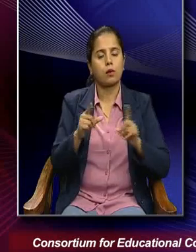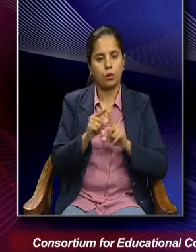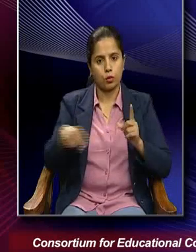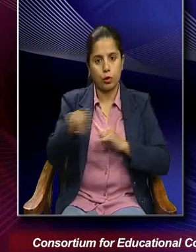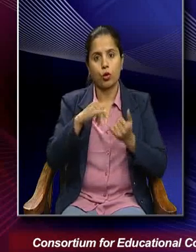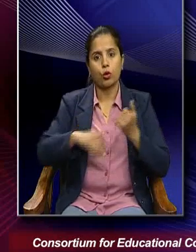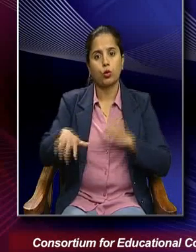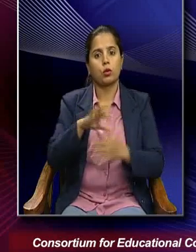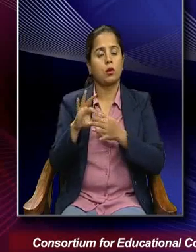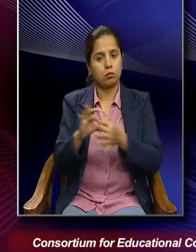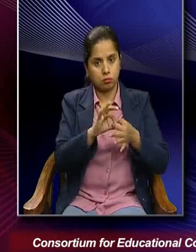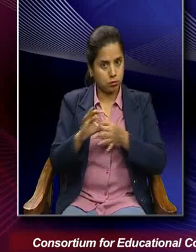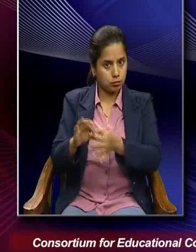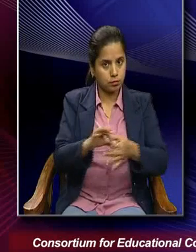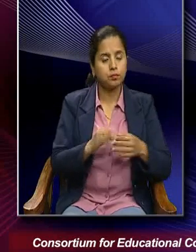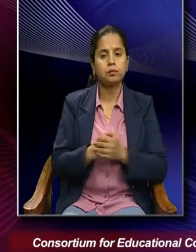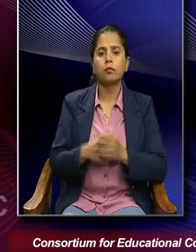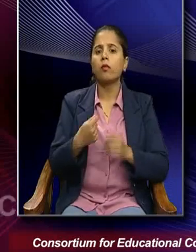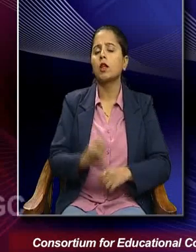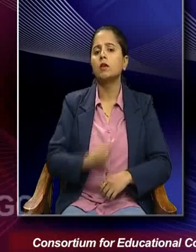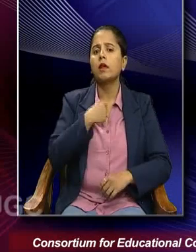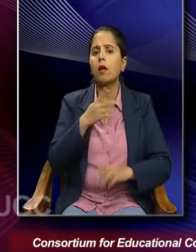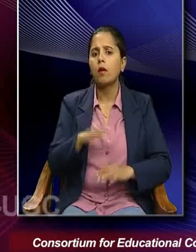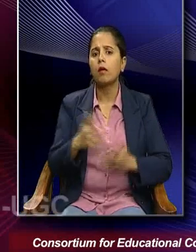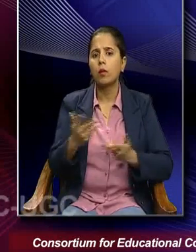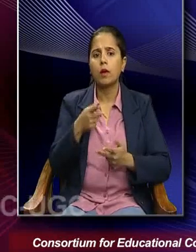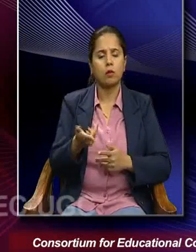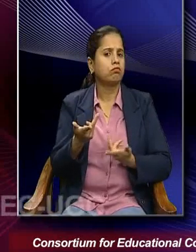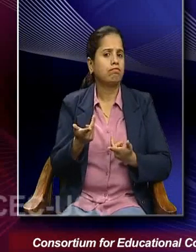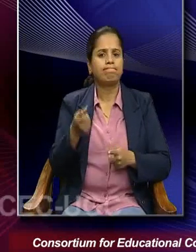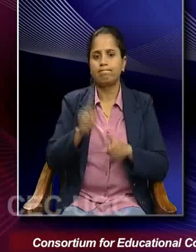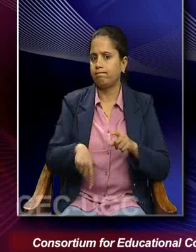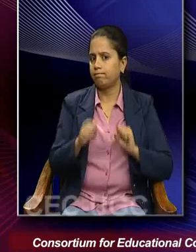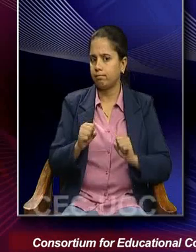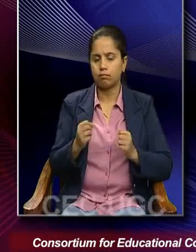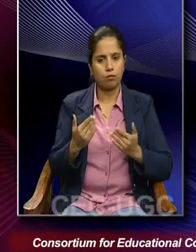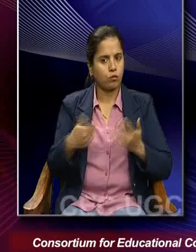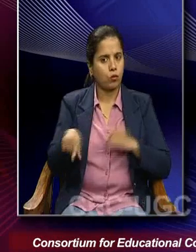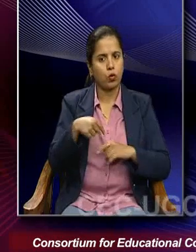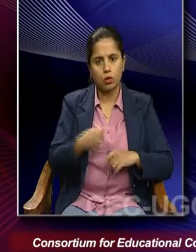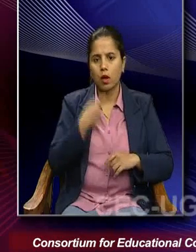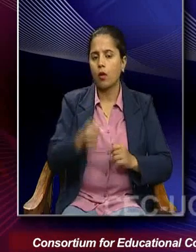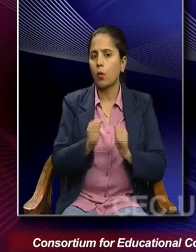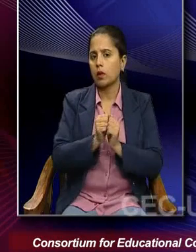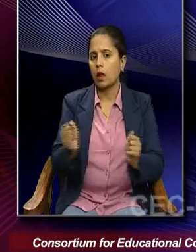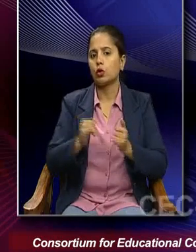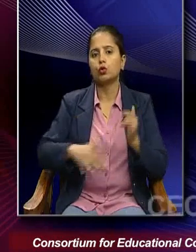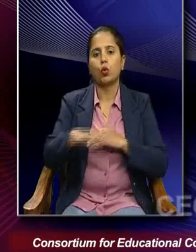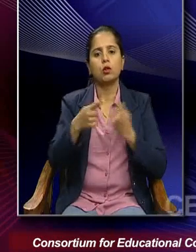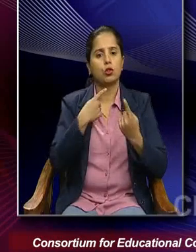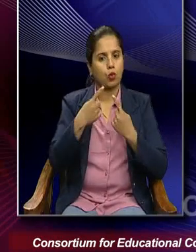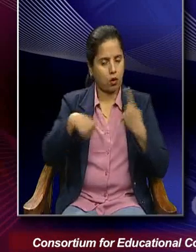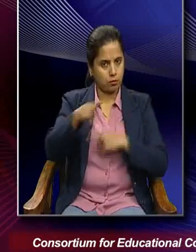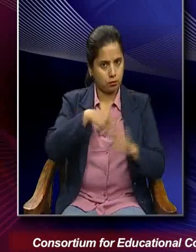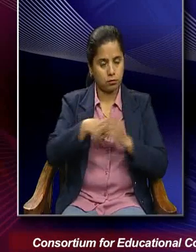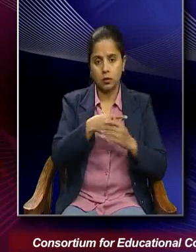social relationship. The self cannot be cultivated without social interaction.